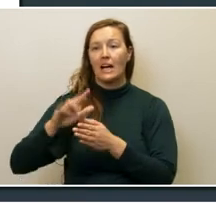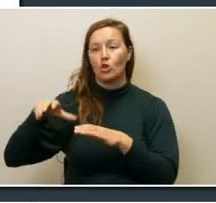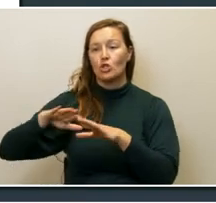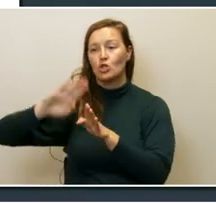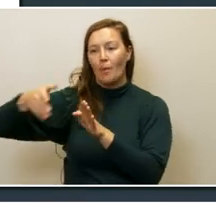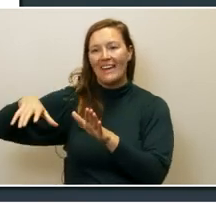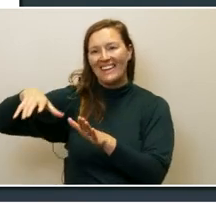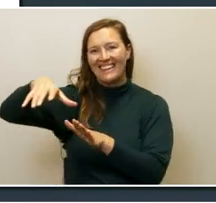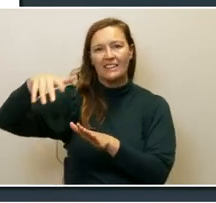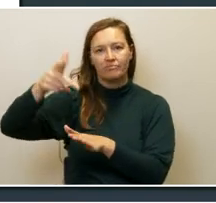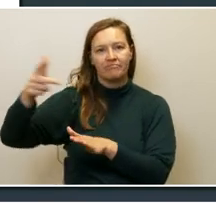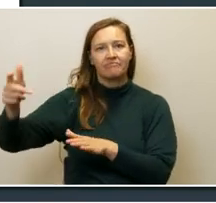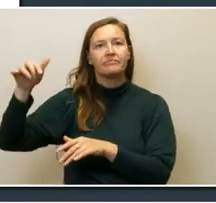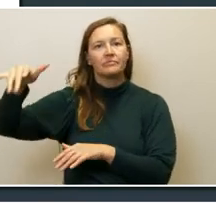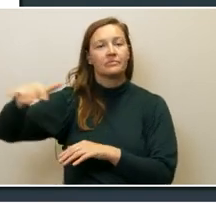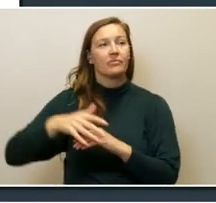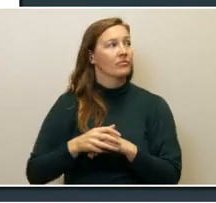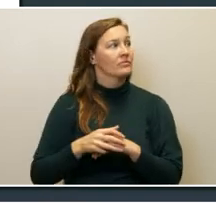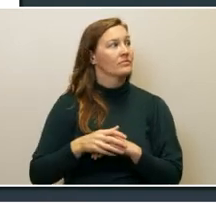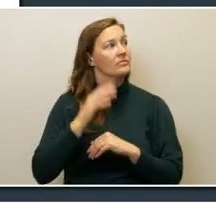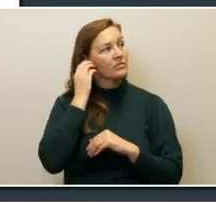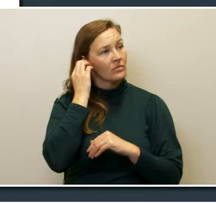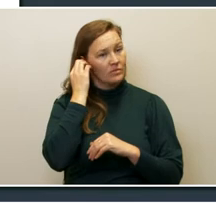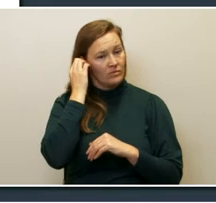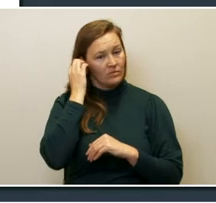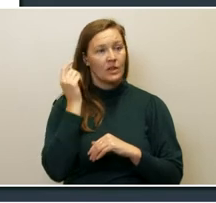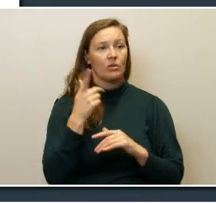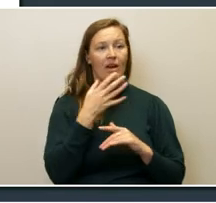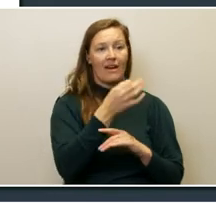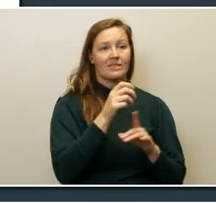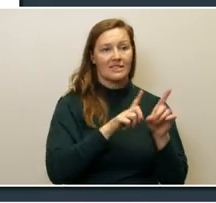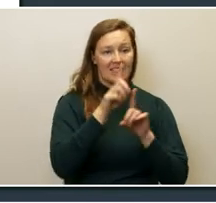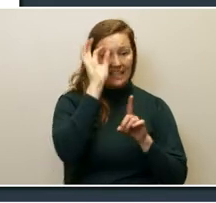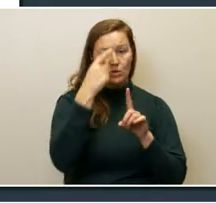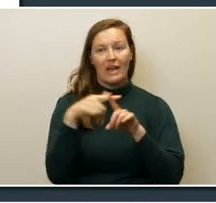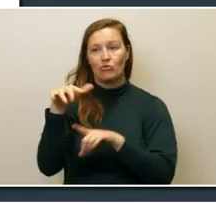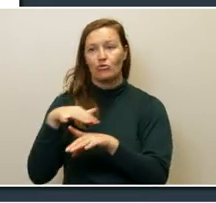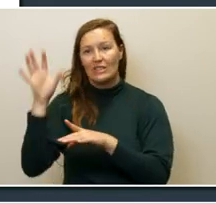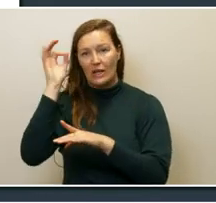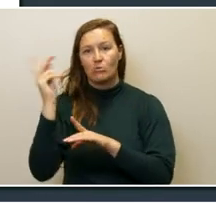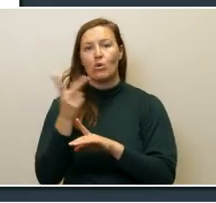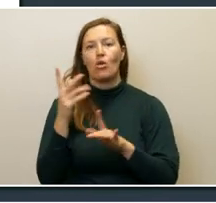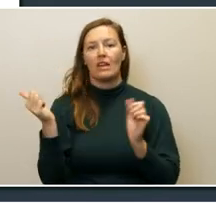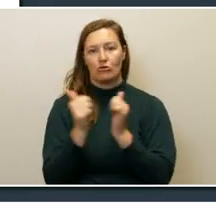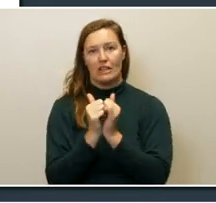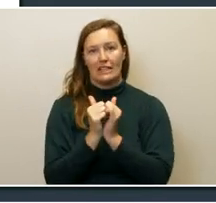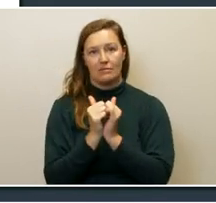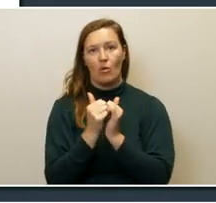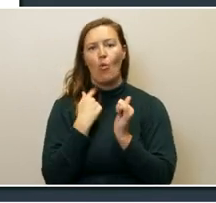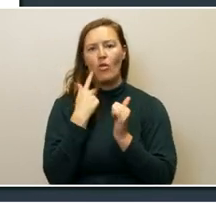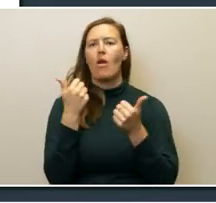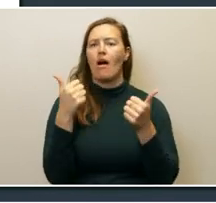the regional council, and the regional council also voted unanimously. We thought, right, we're sweet